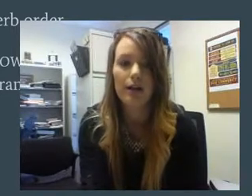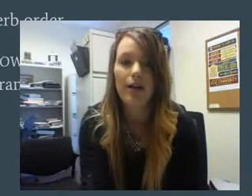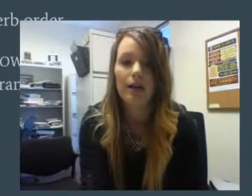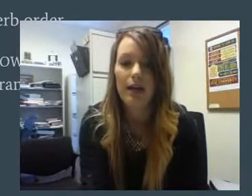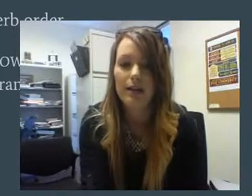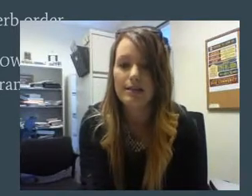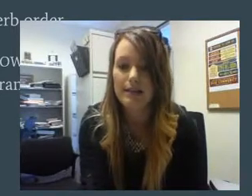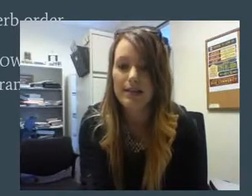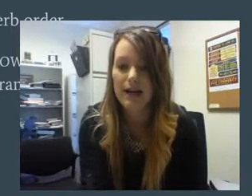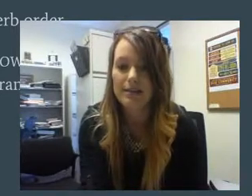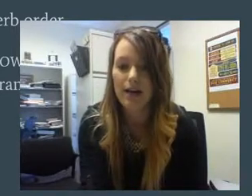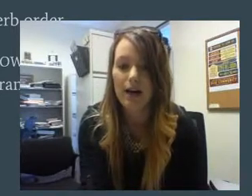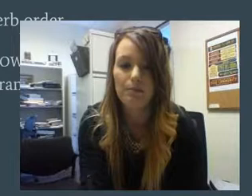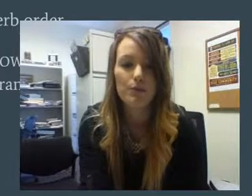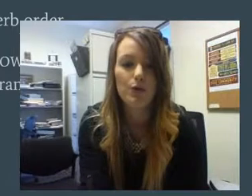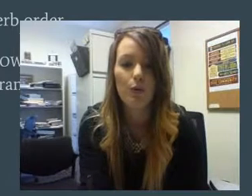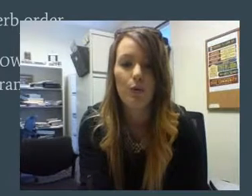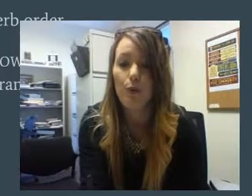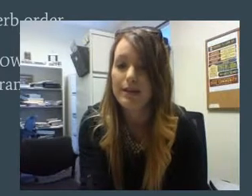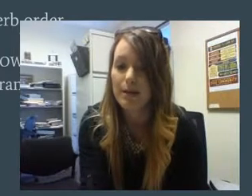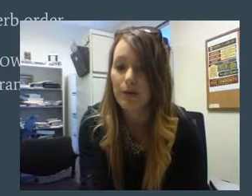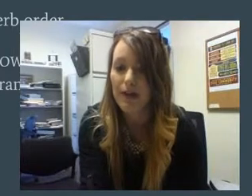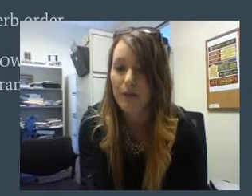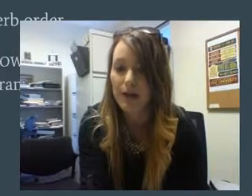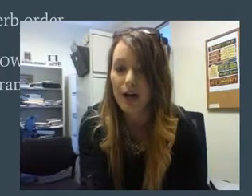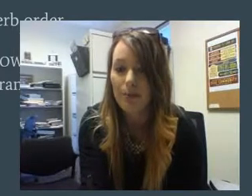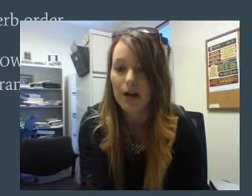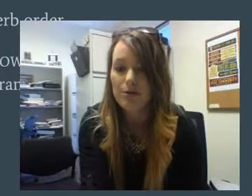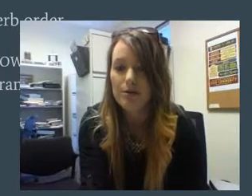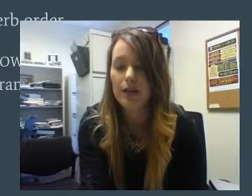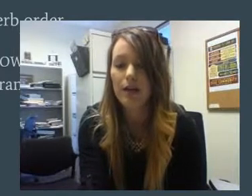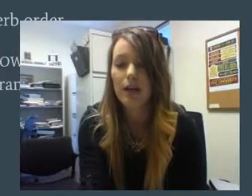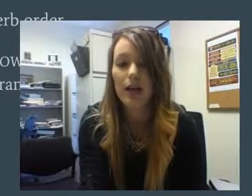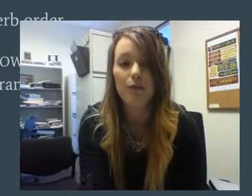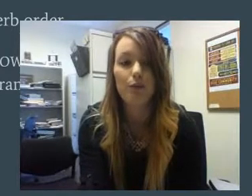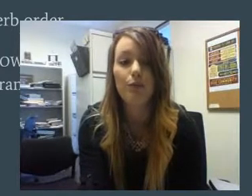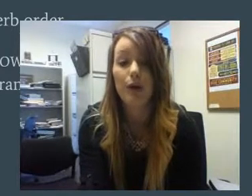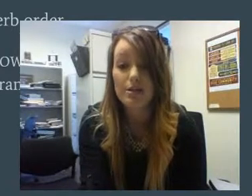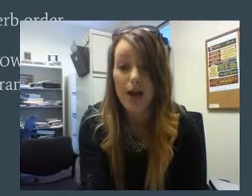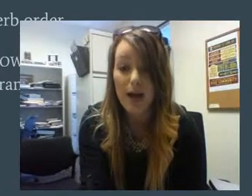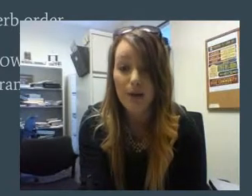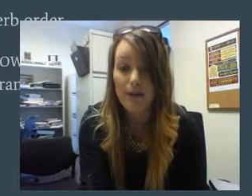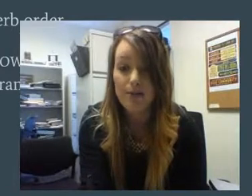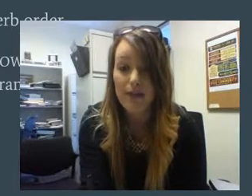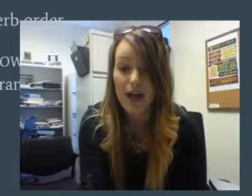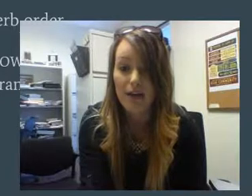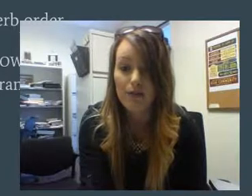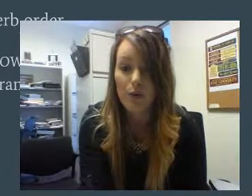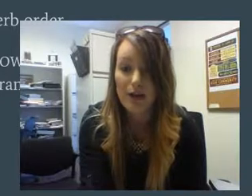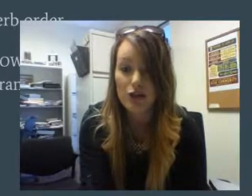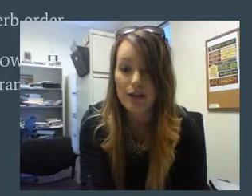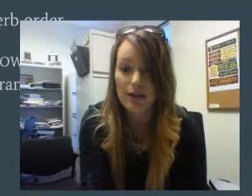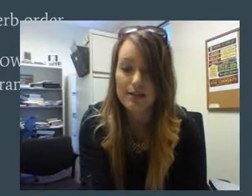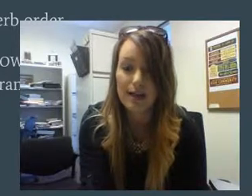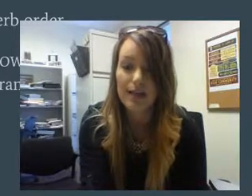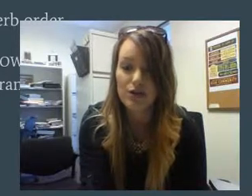part in the syntax. So, one example of that would be our eyebrows. If we raise our eyebrows at the end of